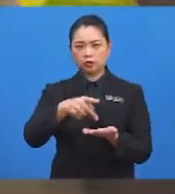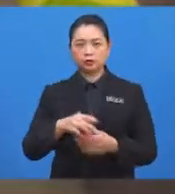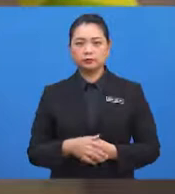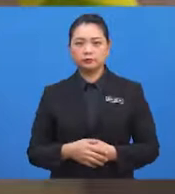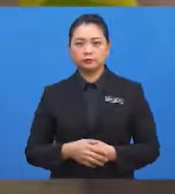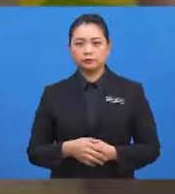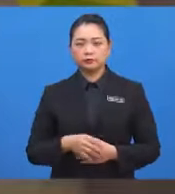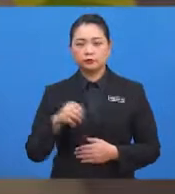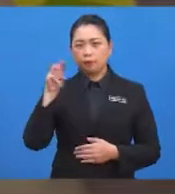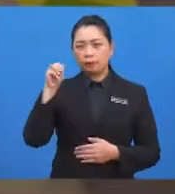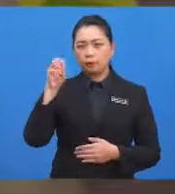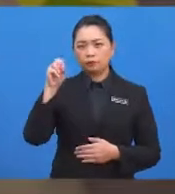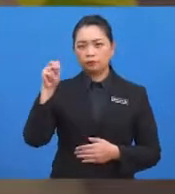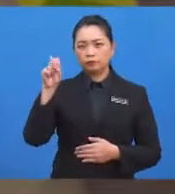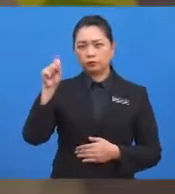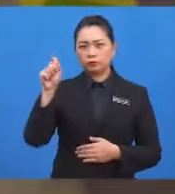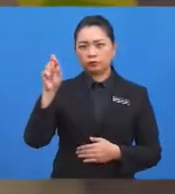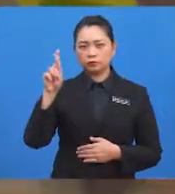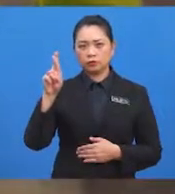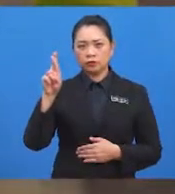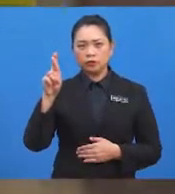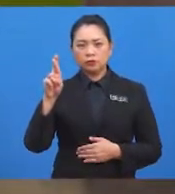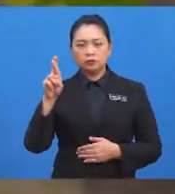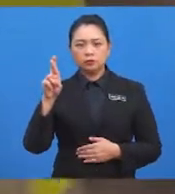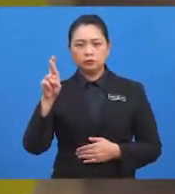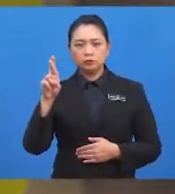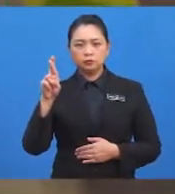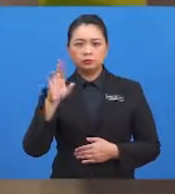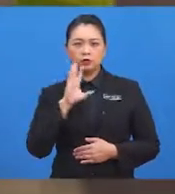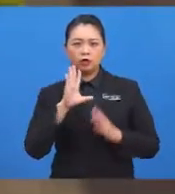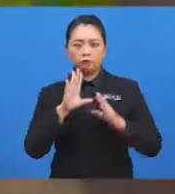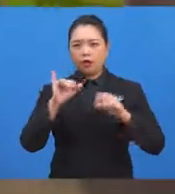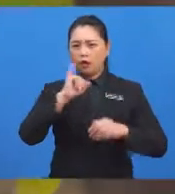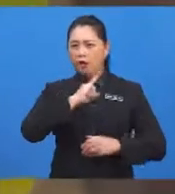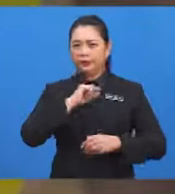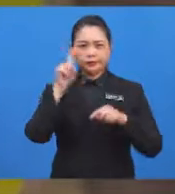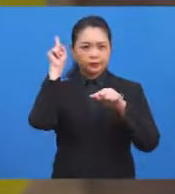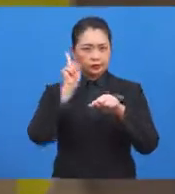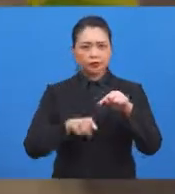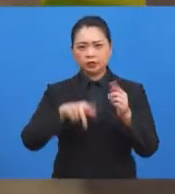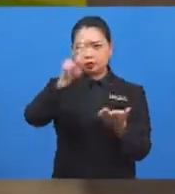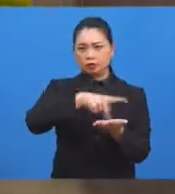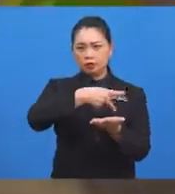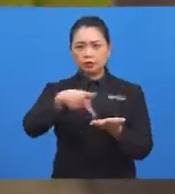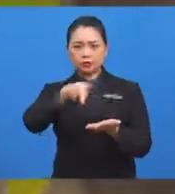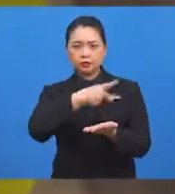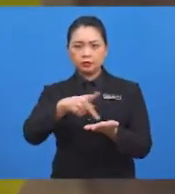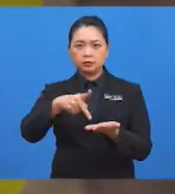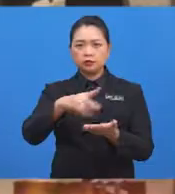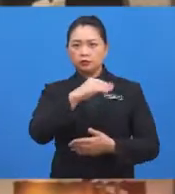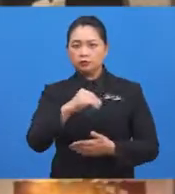monster got very, very angry. And then the monster said, "Ooh, I can't dance." And